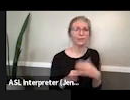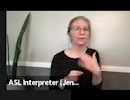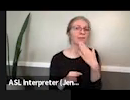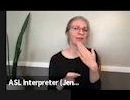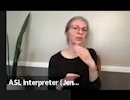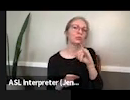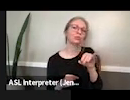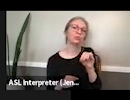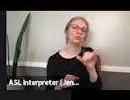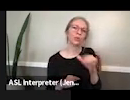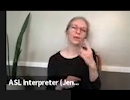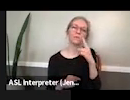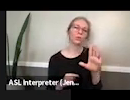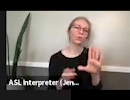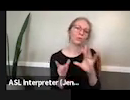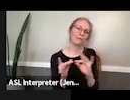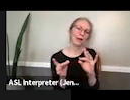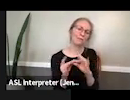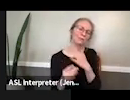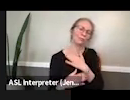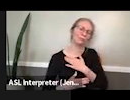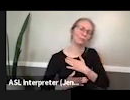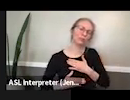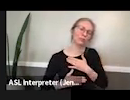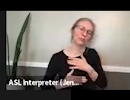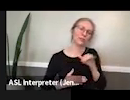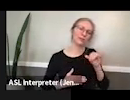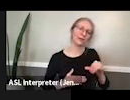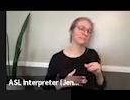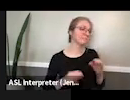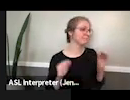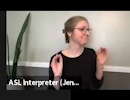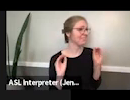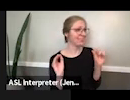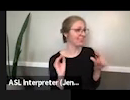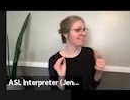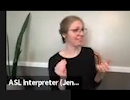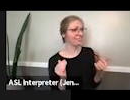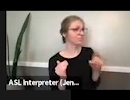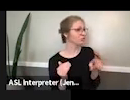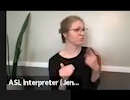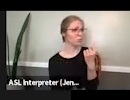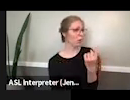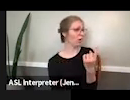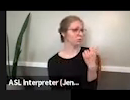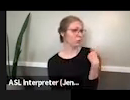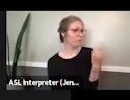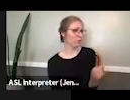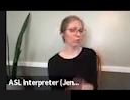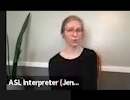your question, for your comment. Appreciate that. No, I don't have anything else, just the one is so far.